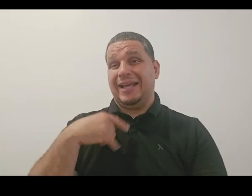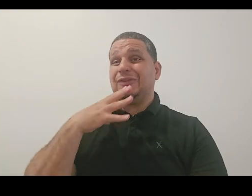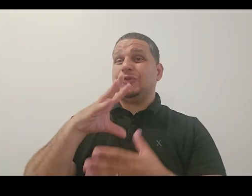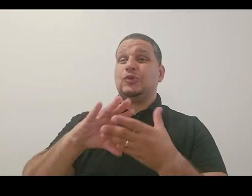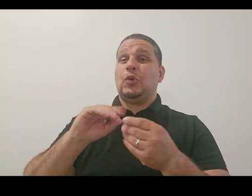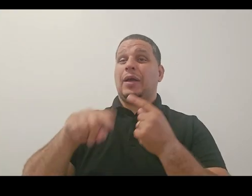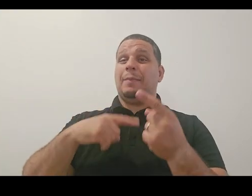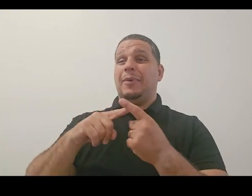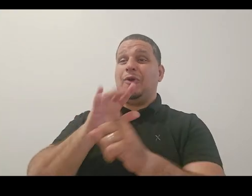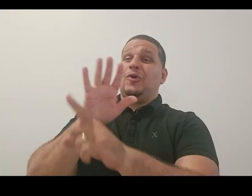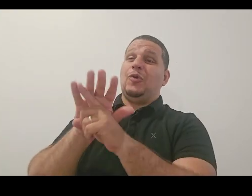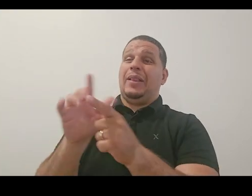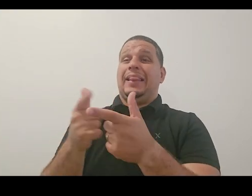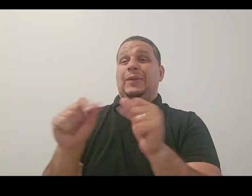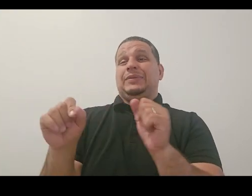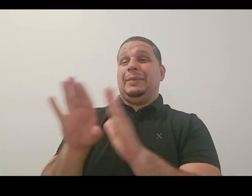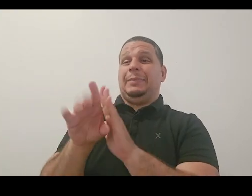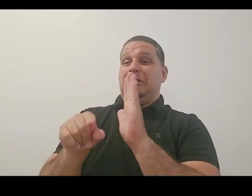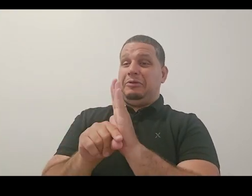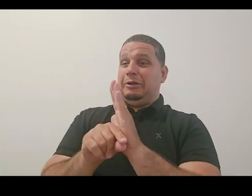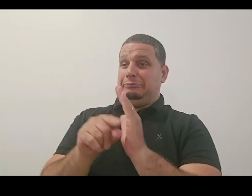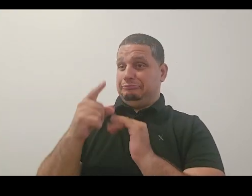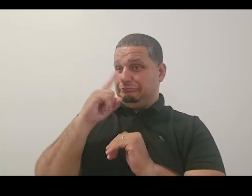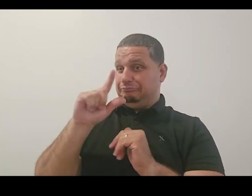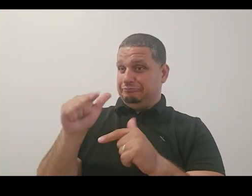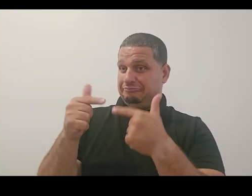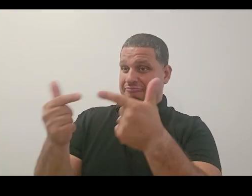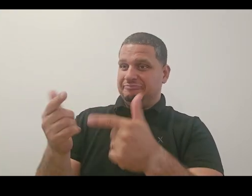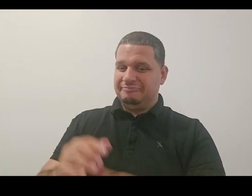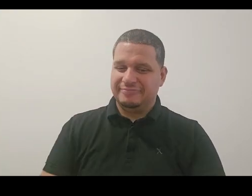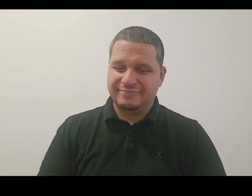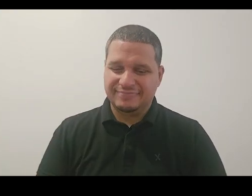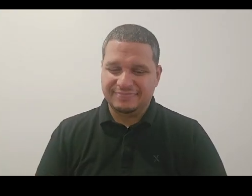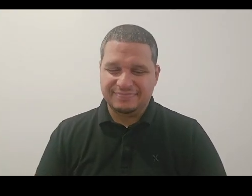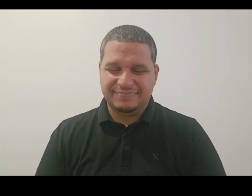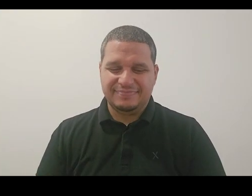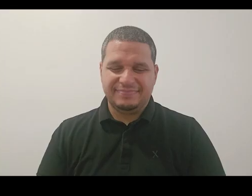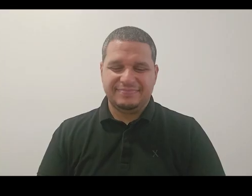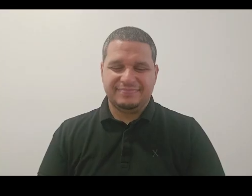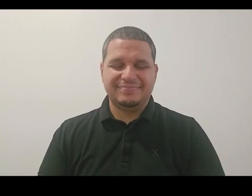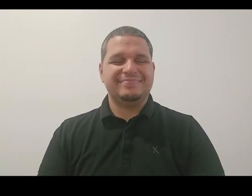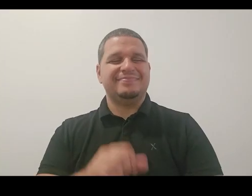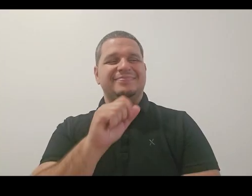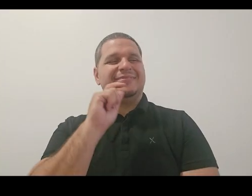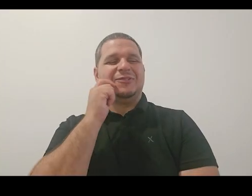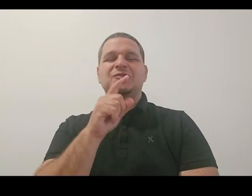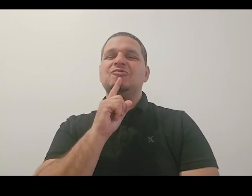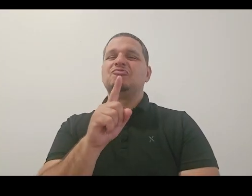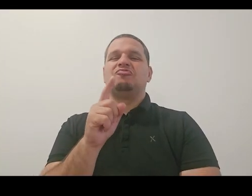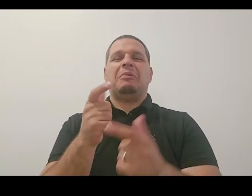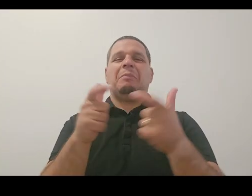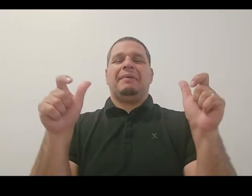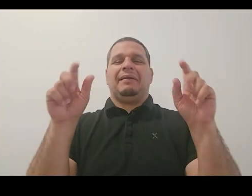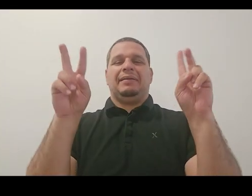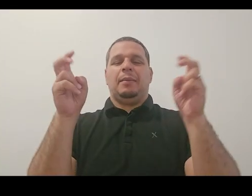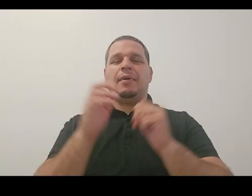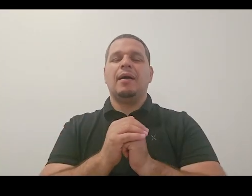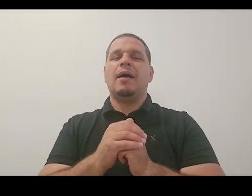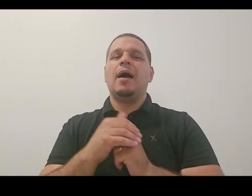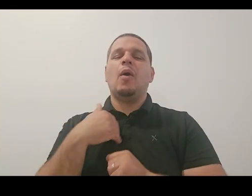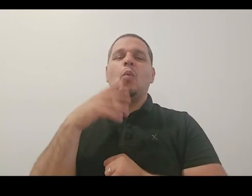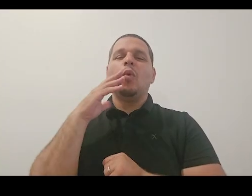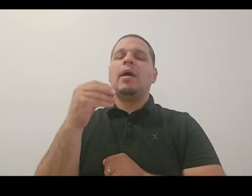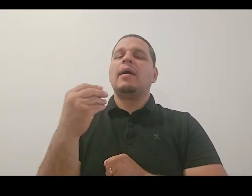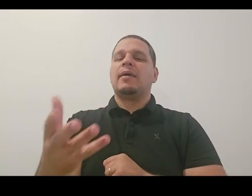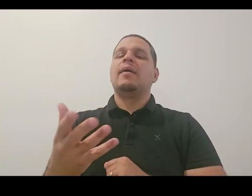about your linguistics background, maybe I'll pass it on to you. So Cool. This is such a big topic. So I'll give you